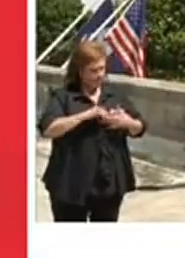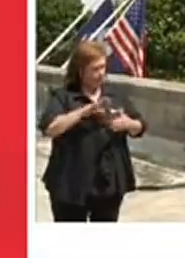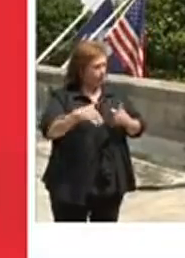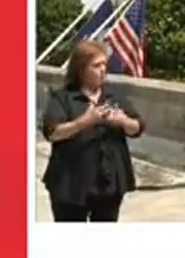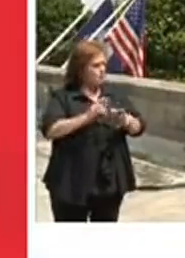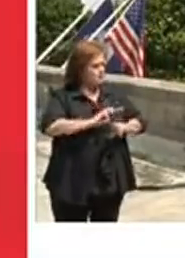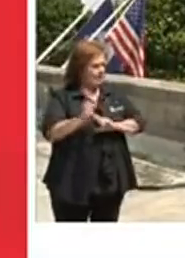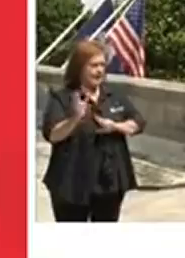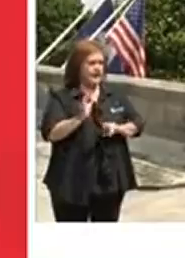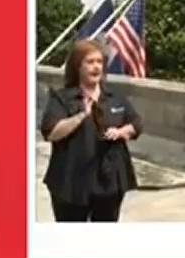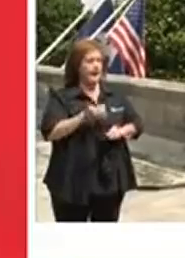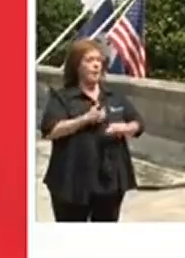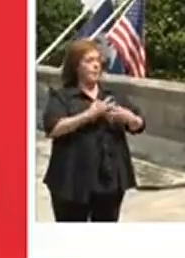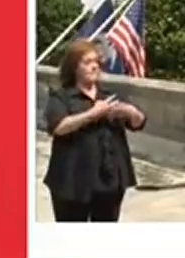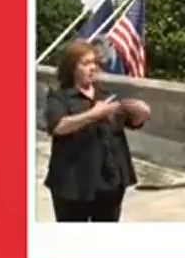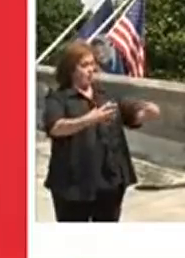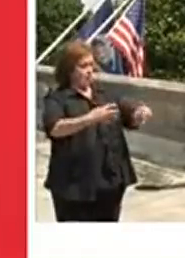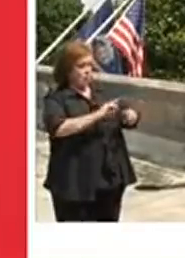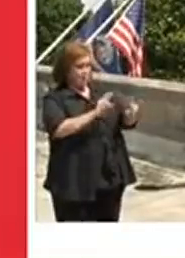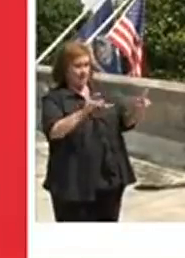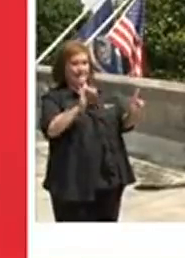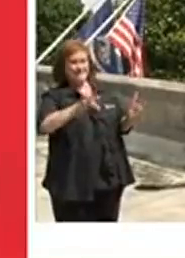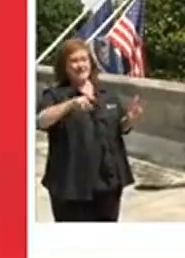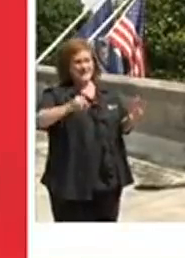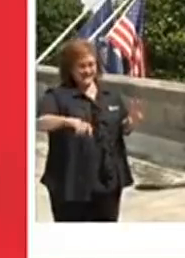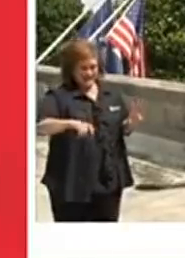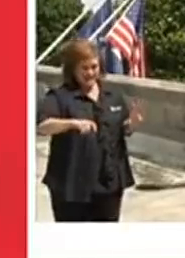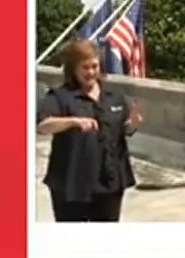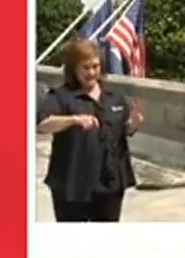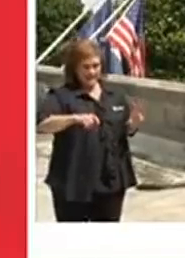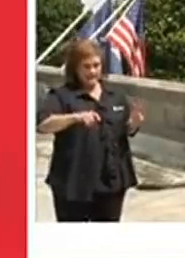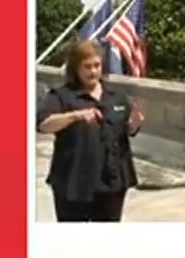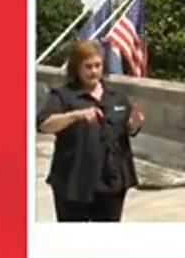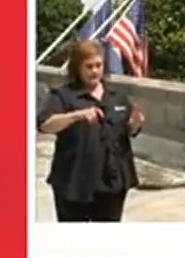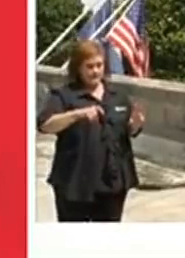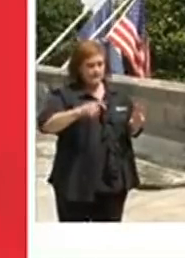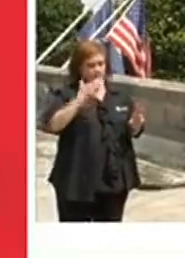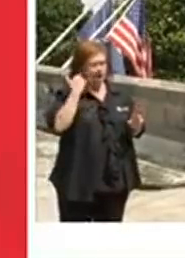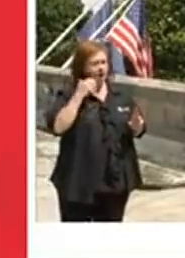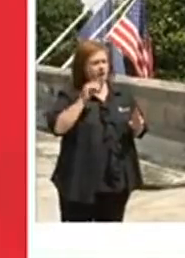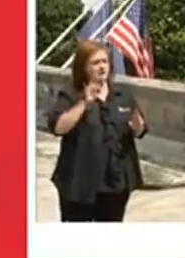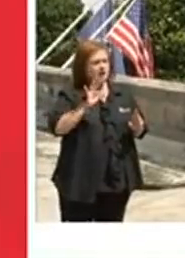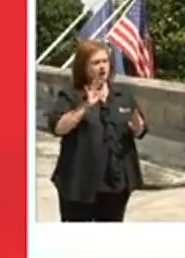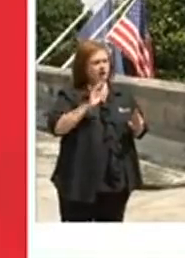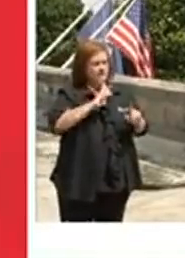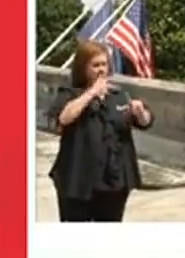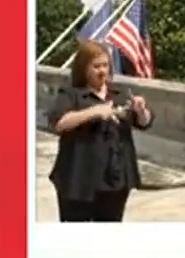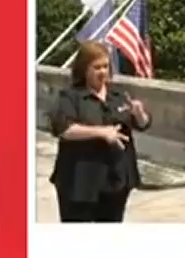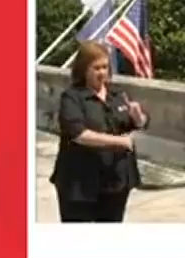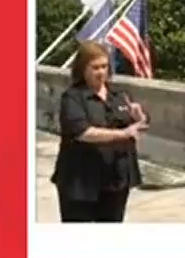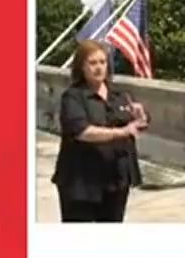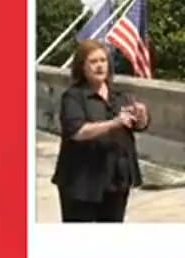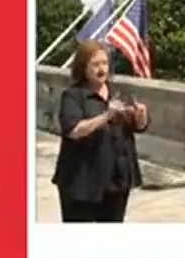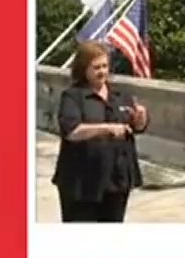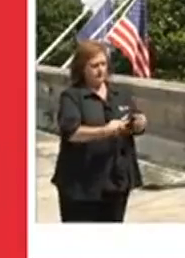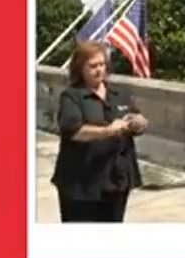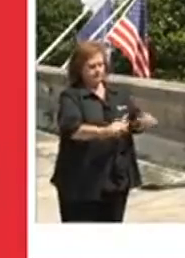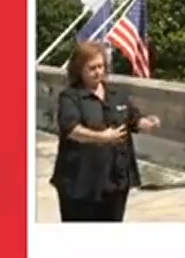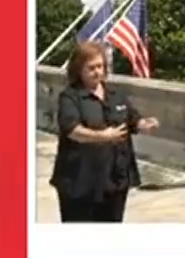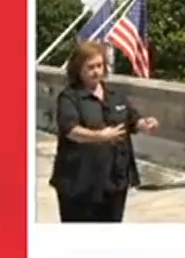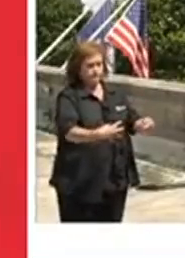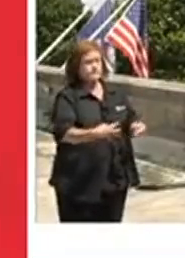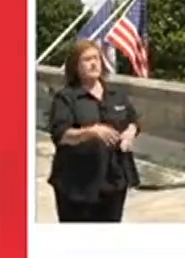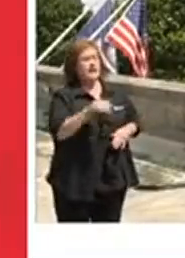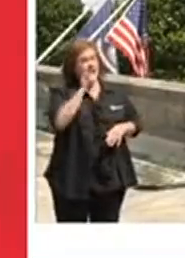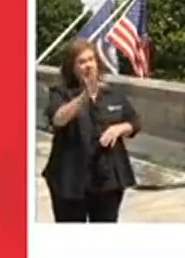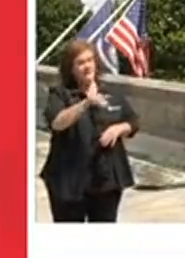Our barricades are ready if needed and with regards to Operation Underpass. With regards to Operation Underpass, we're